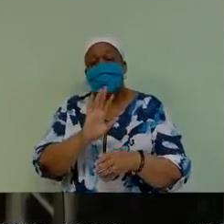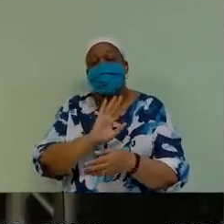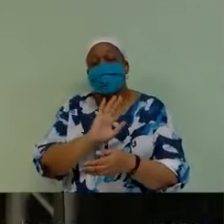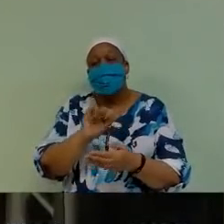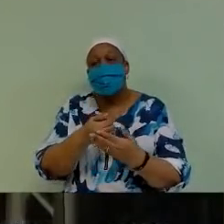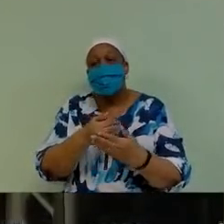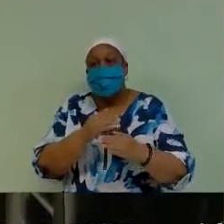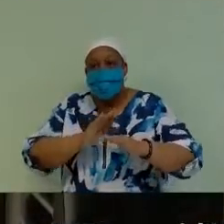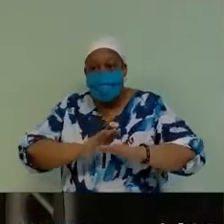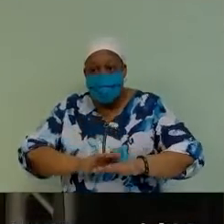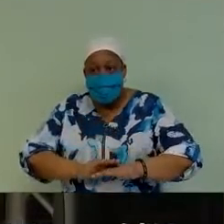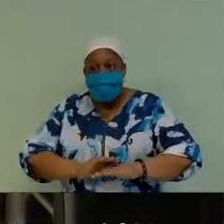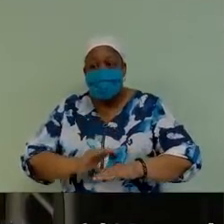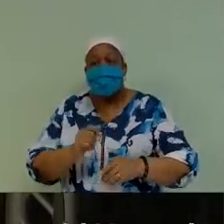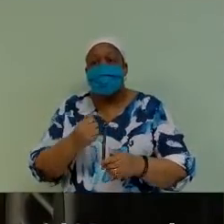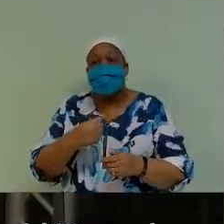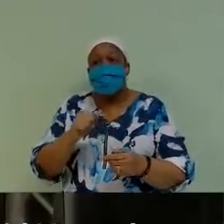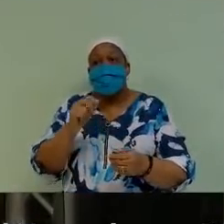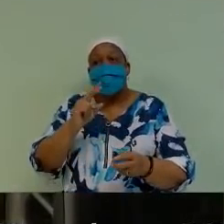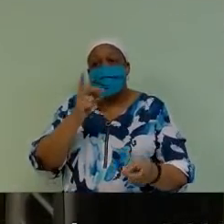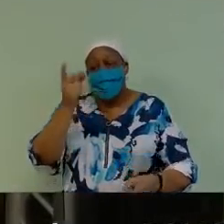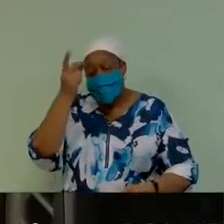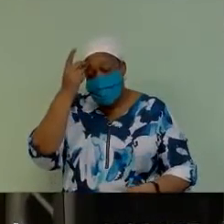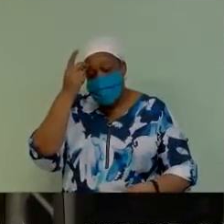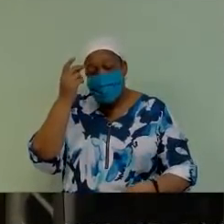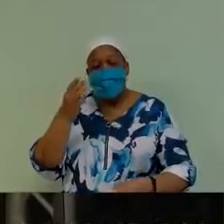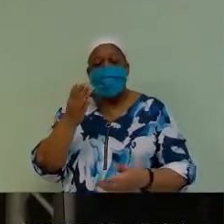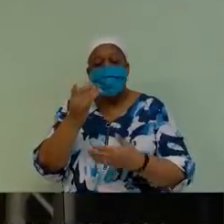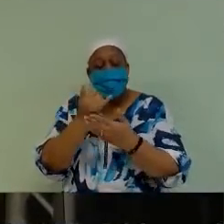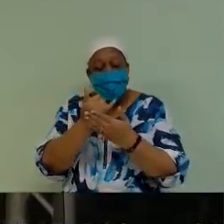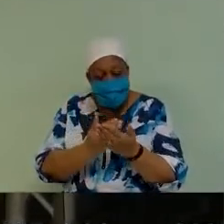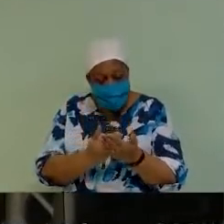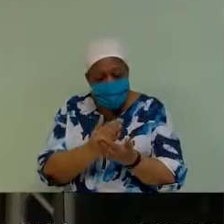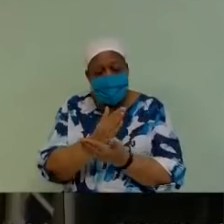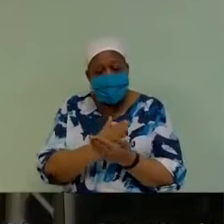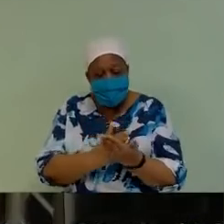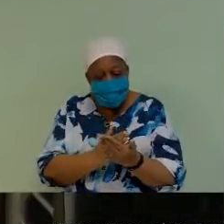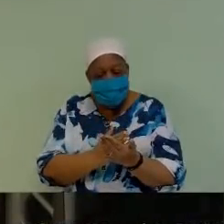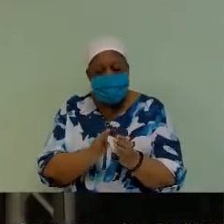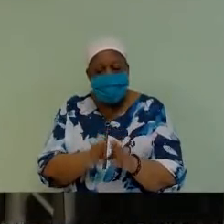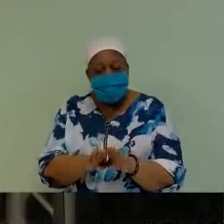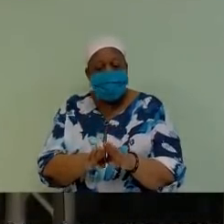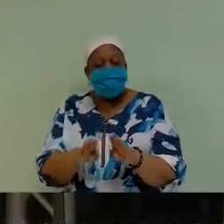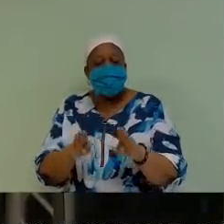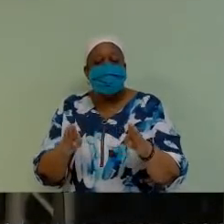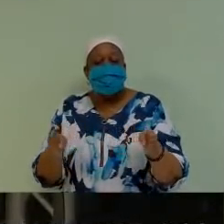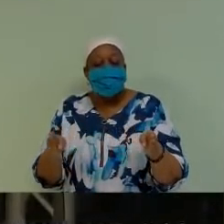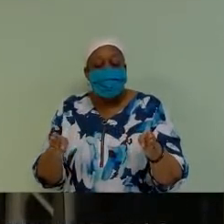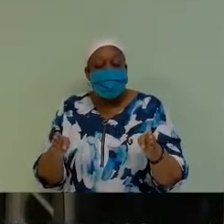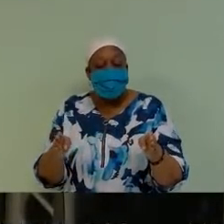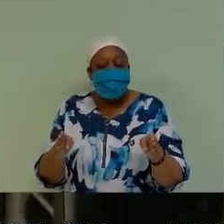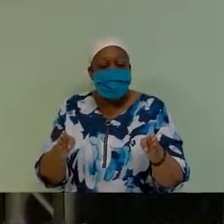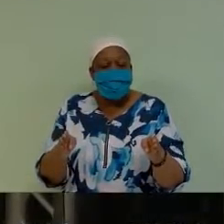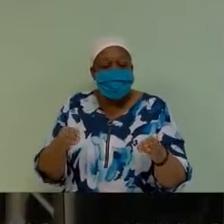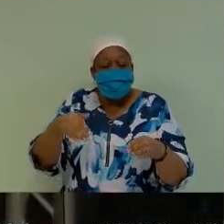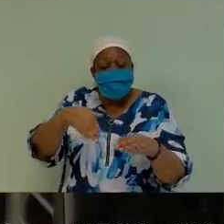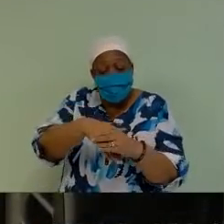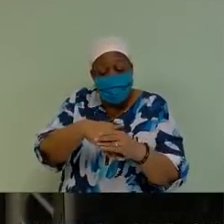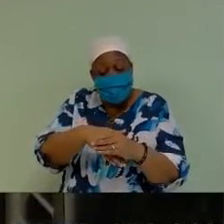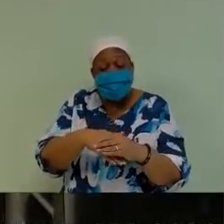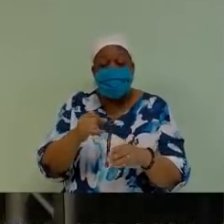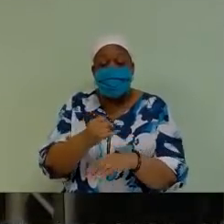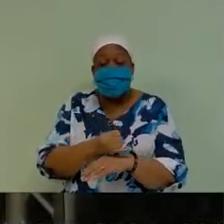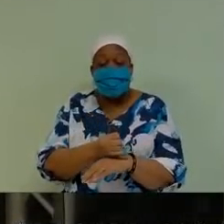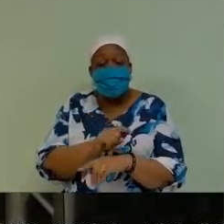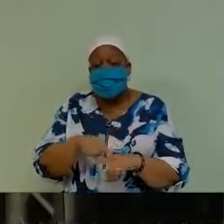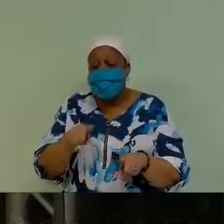And now that they have contained the virus, they're beginning to open the country internally while the borders are still closed to international